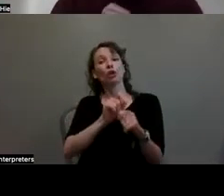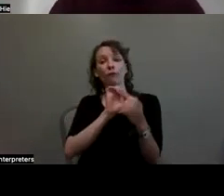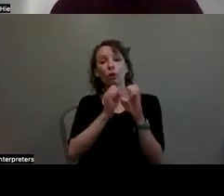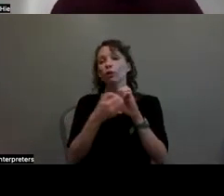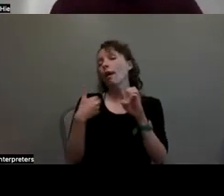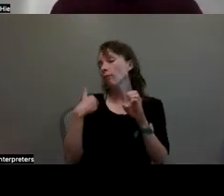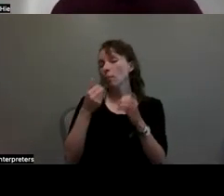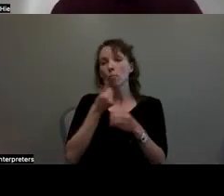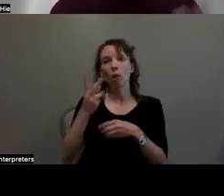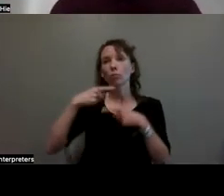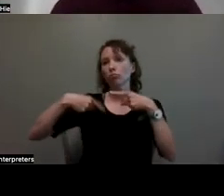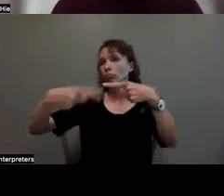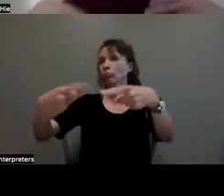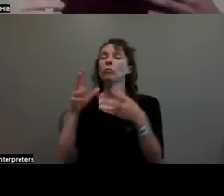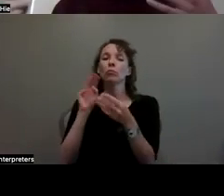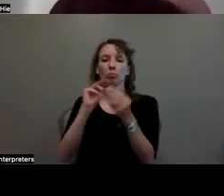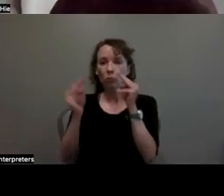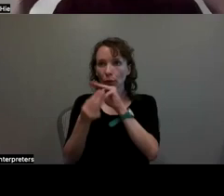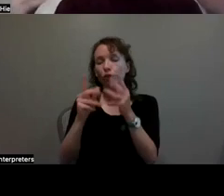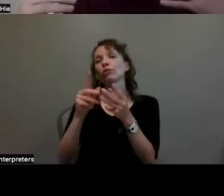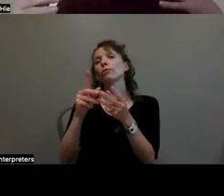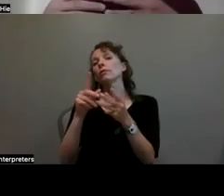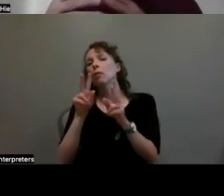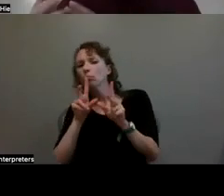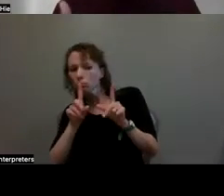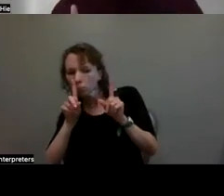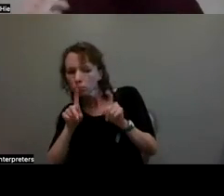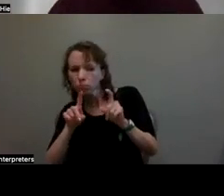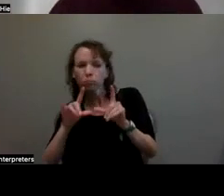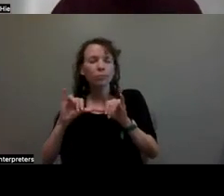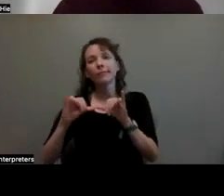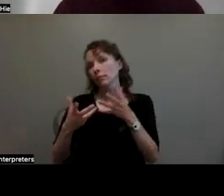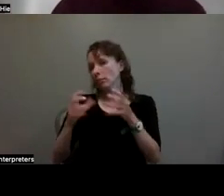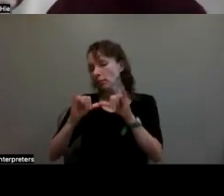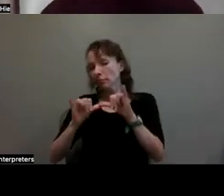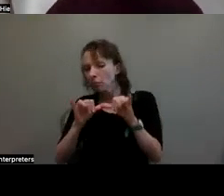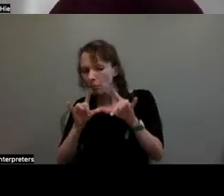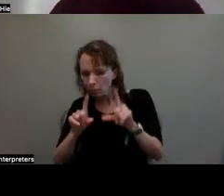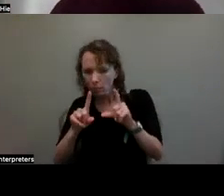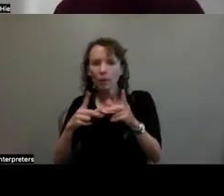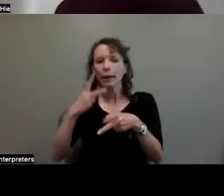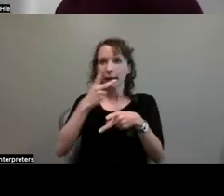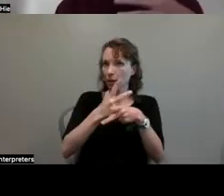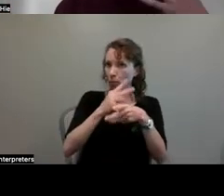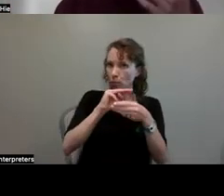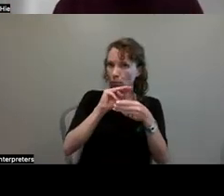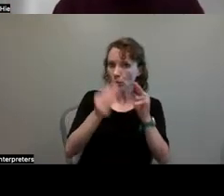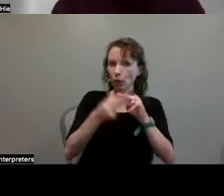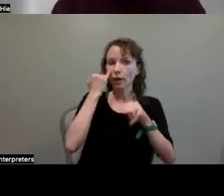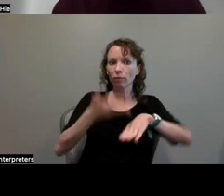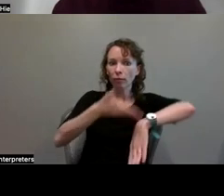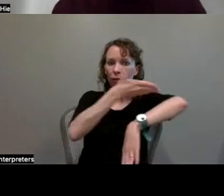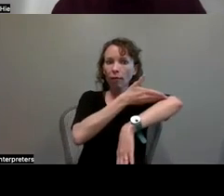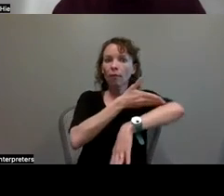mutation and then experimental measurement, and then you keep the mutations that improve fitness as determined by